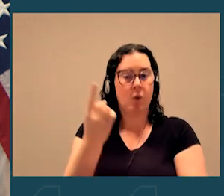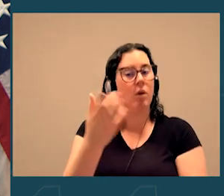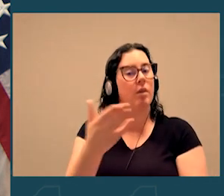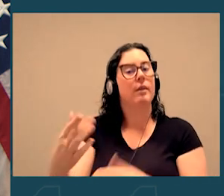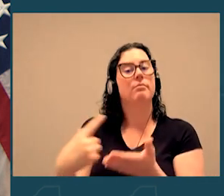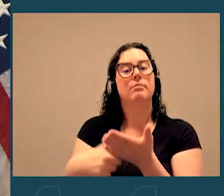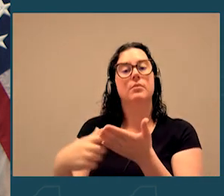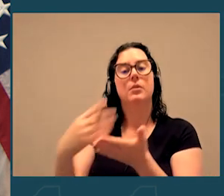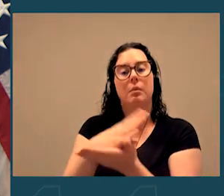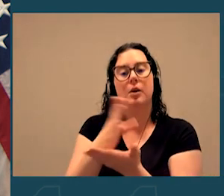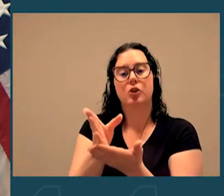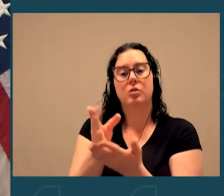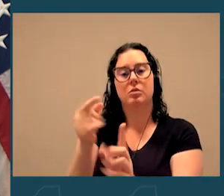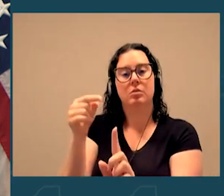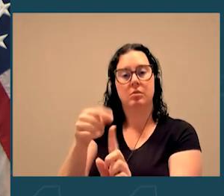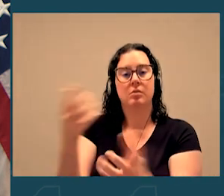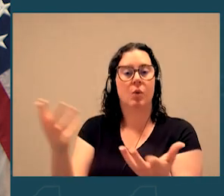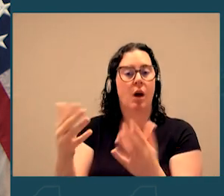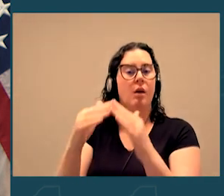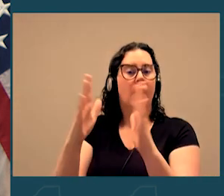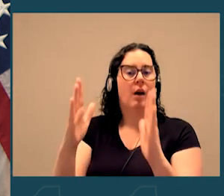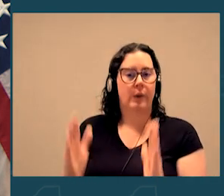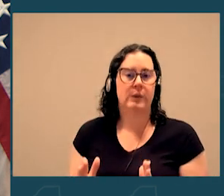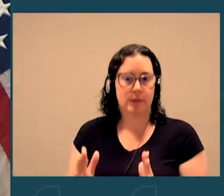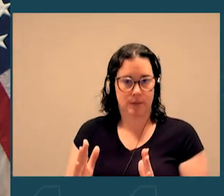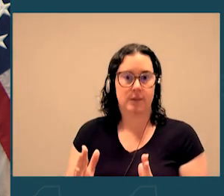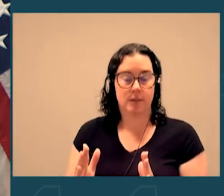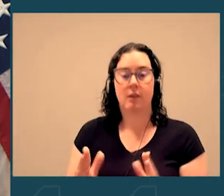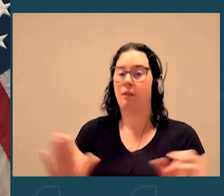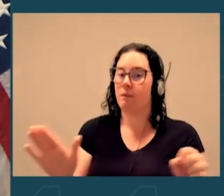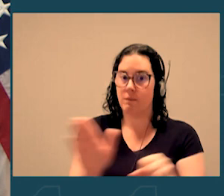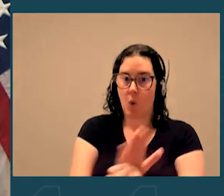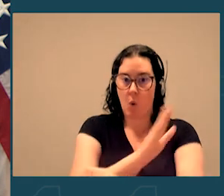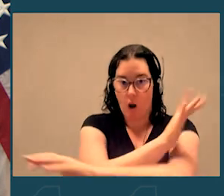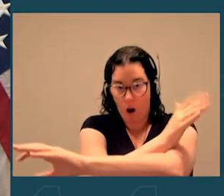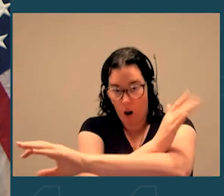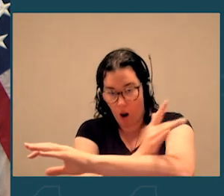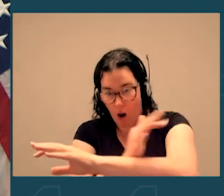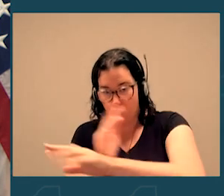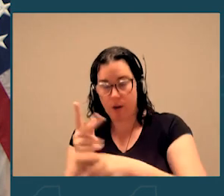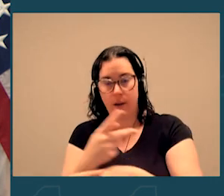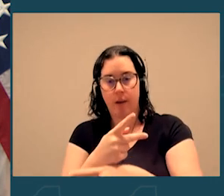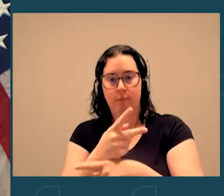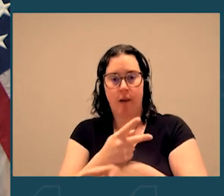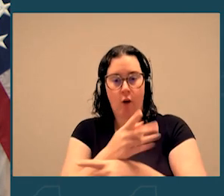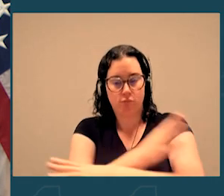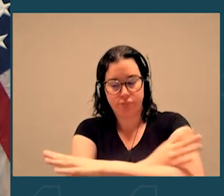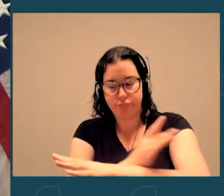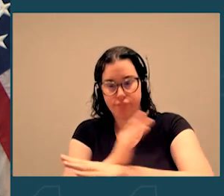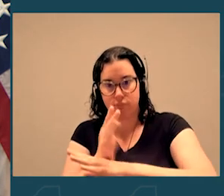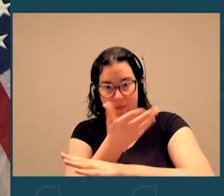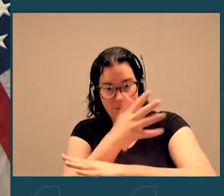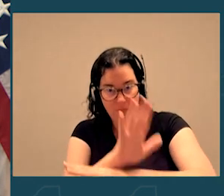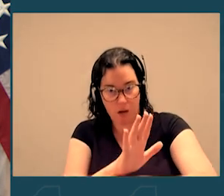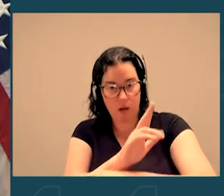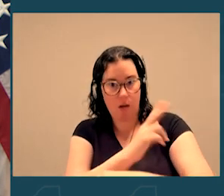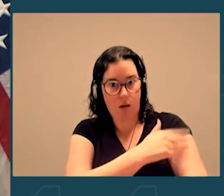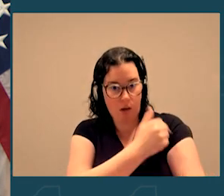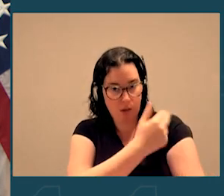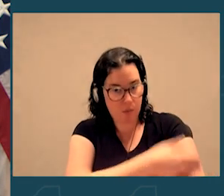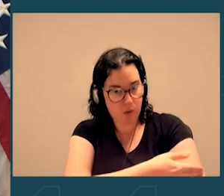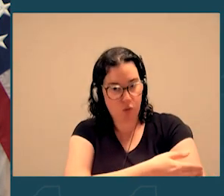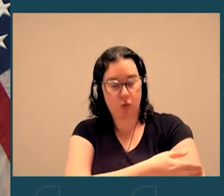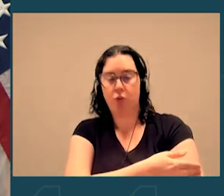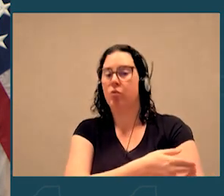is housing. The whole continuum of care requires people to ultimately not be living in a hospital bed, not living on